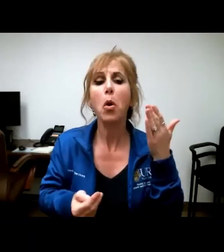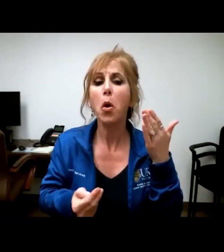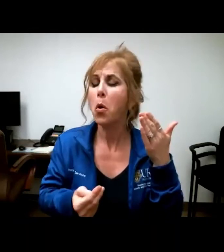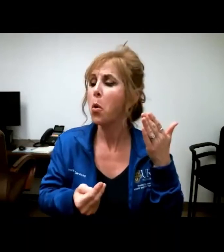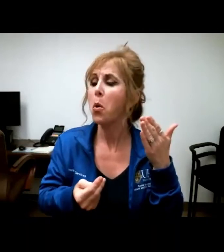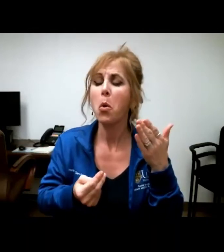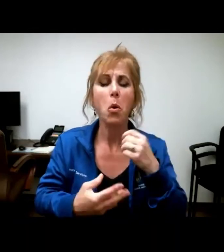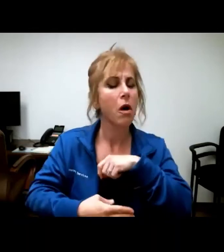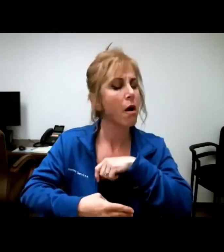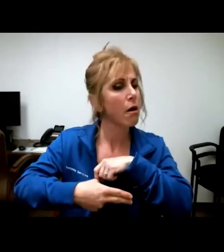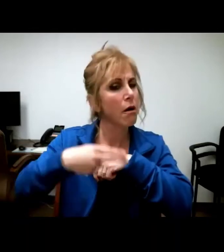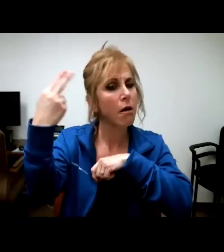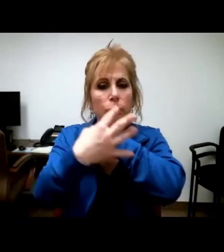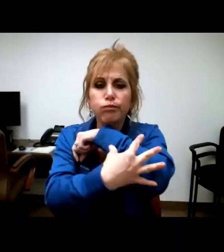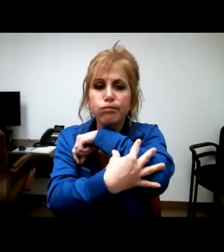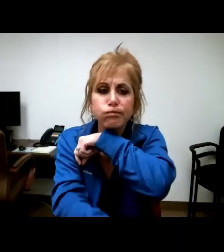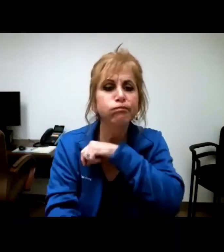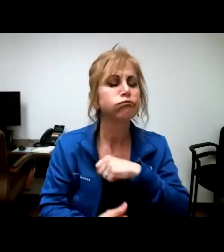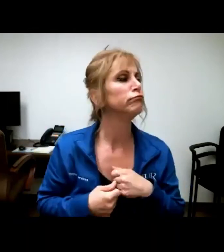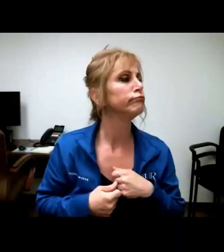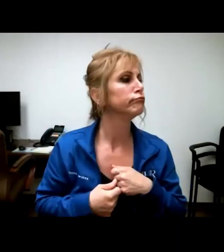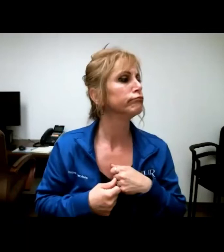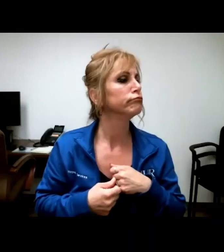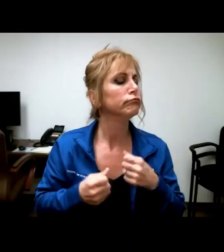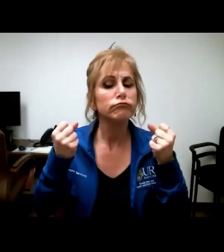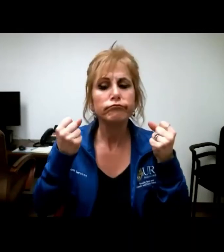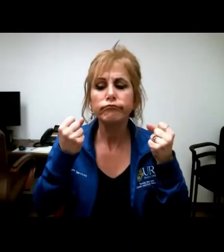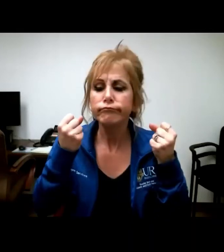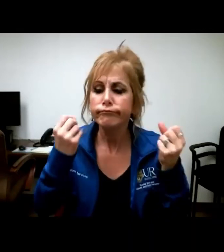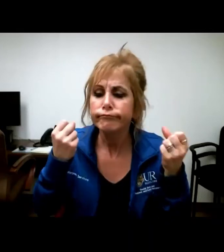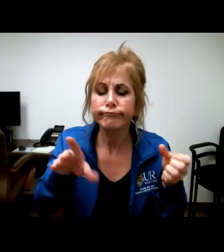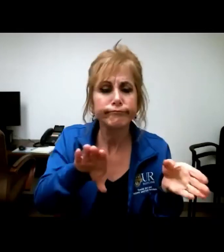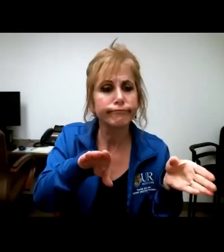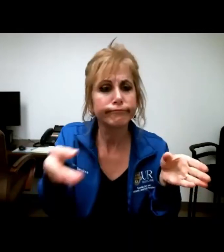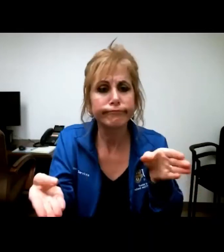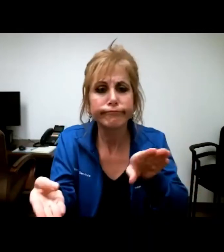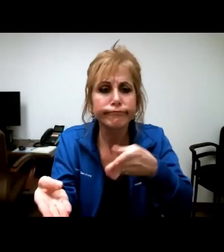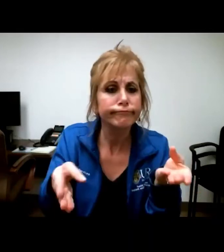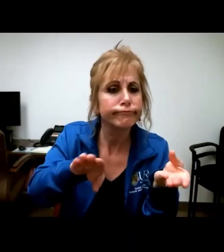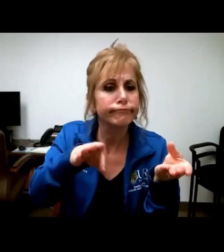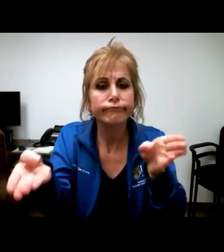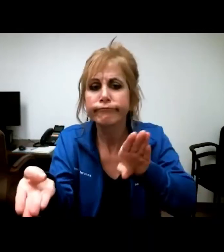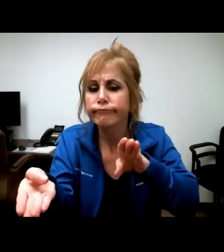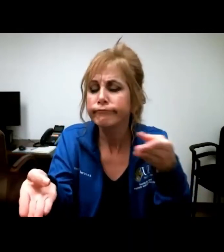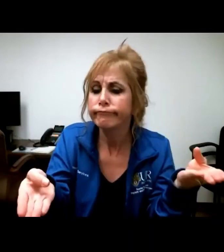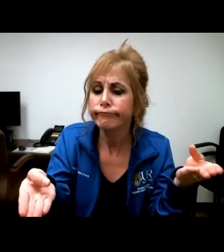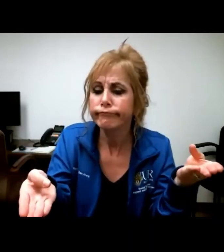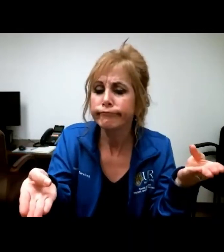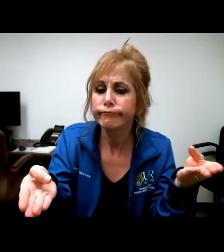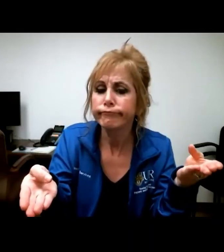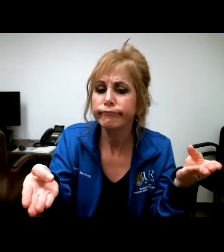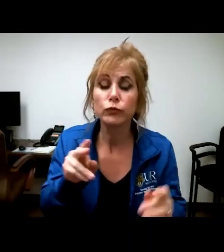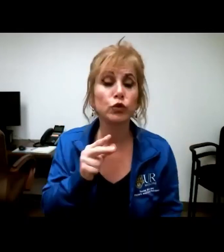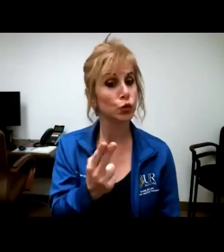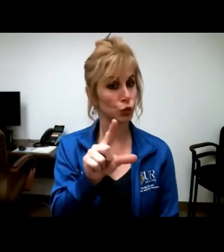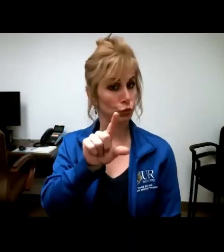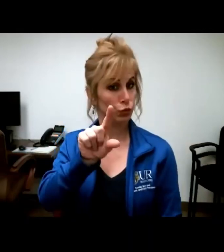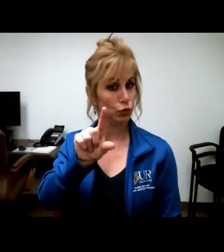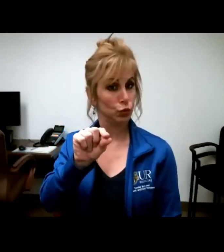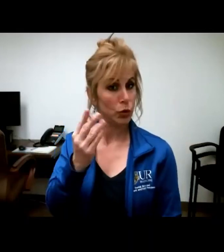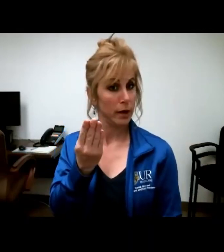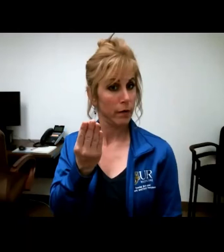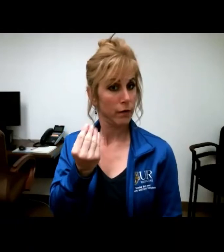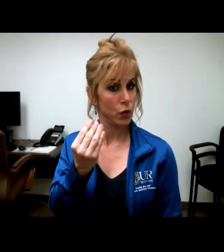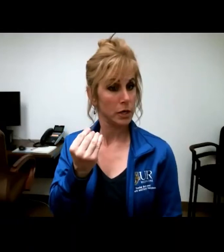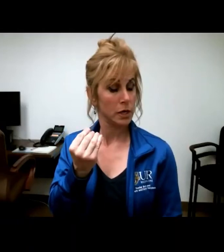mortality. In 2014, the leading cause of death in Monroe County was cancer.